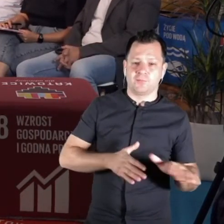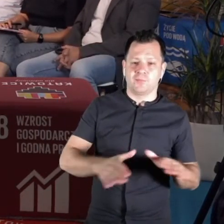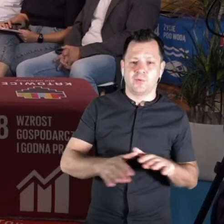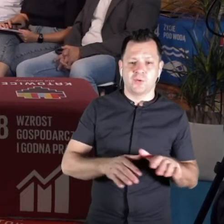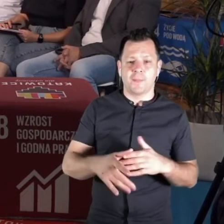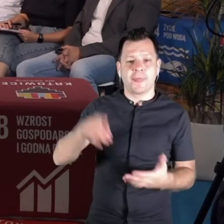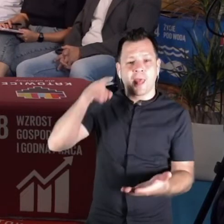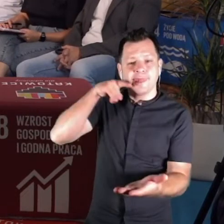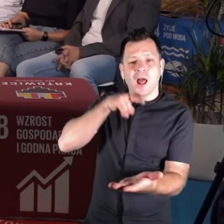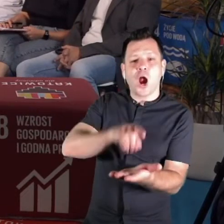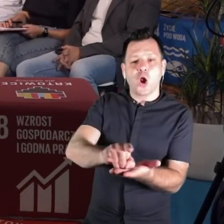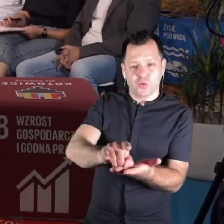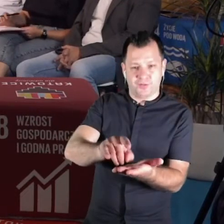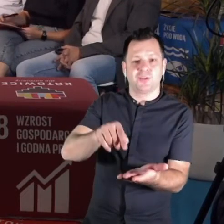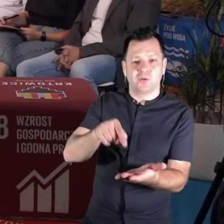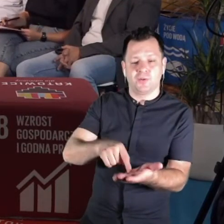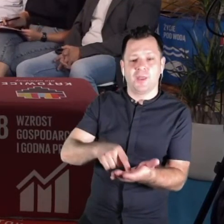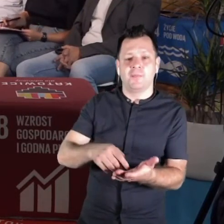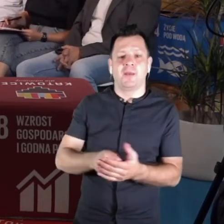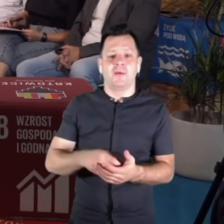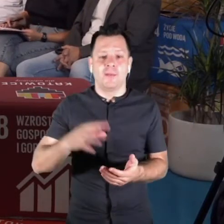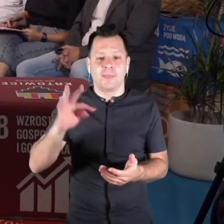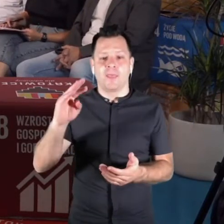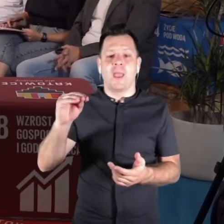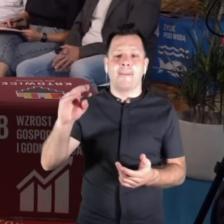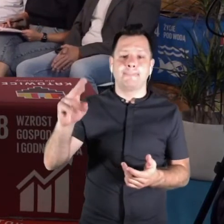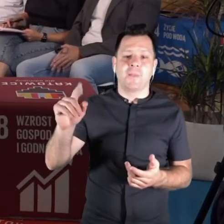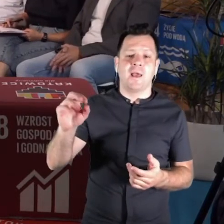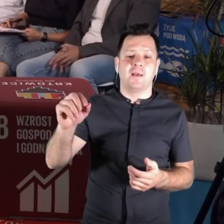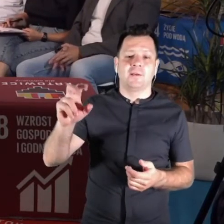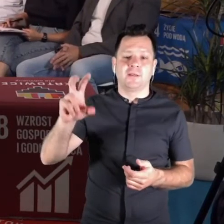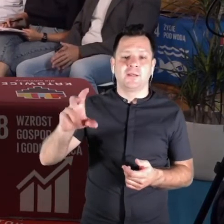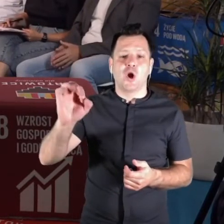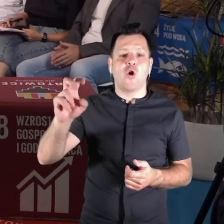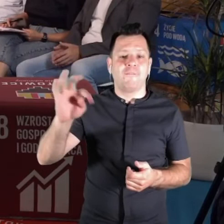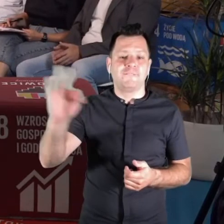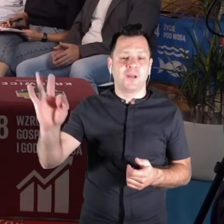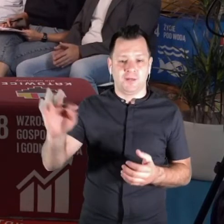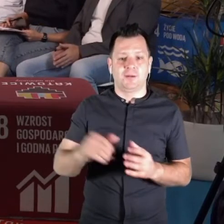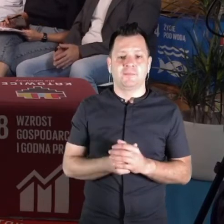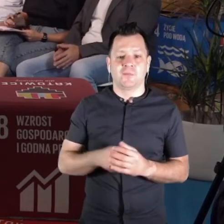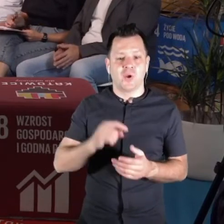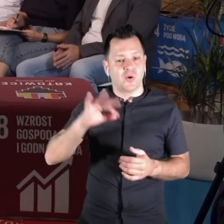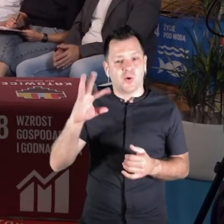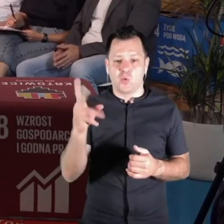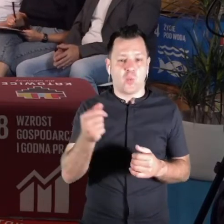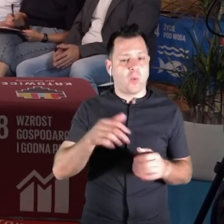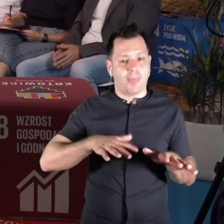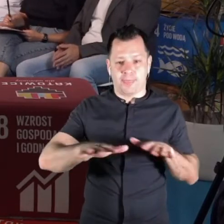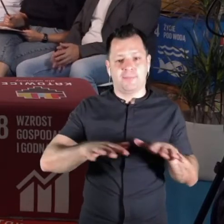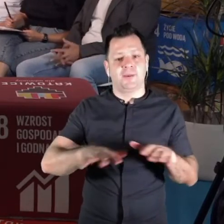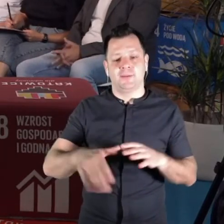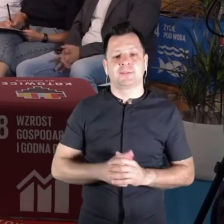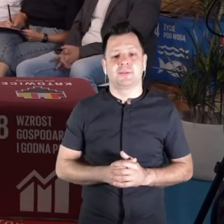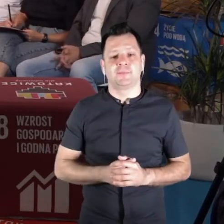Berlin. It's a very nice space, a little bit vintage. It's protected by heritage